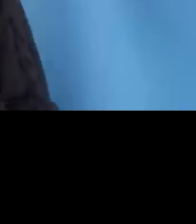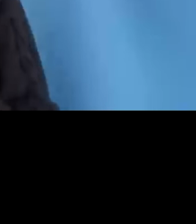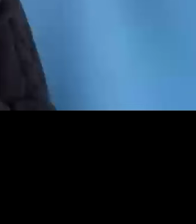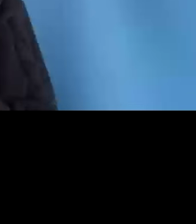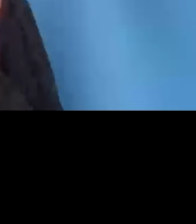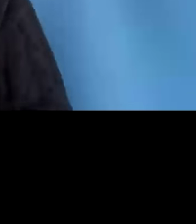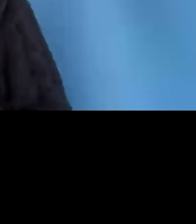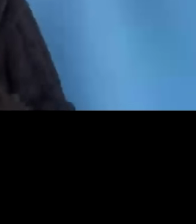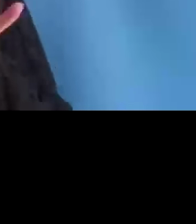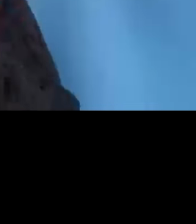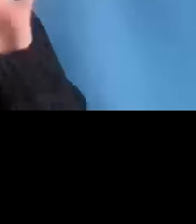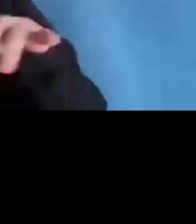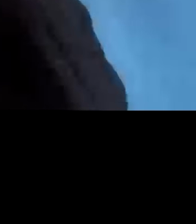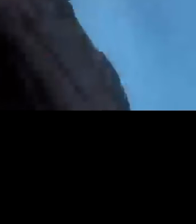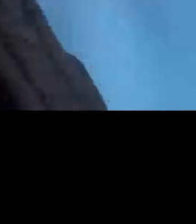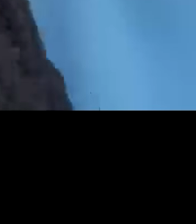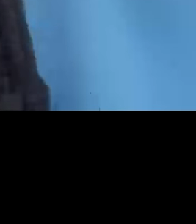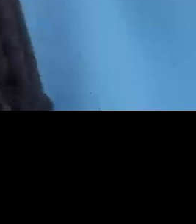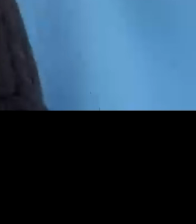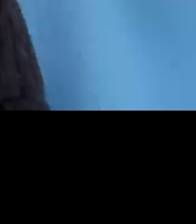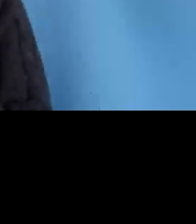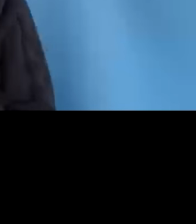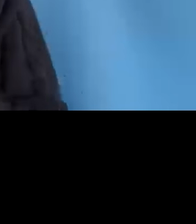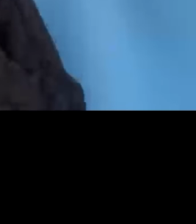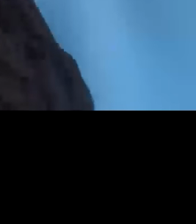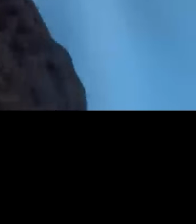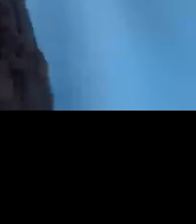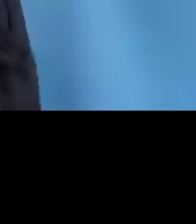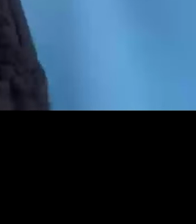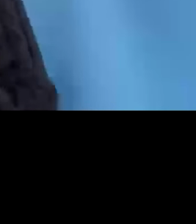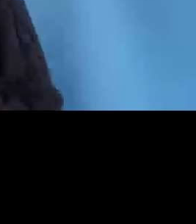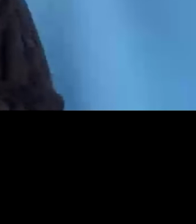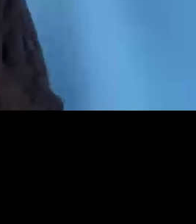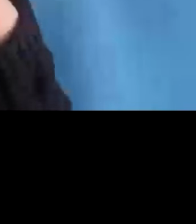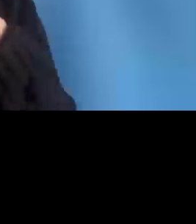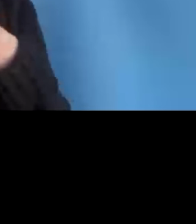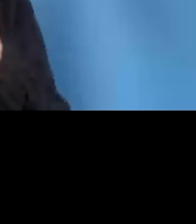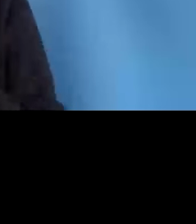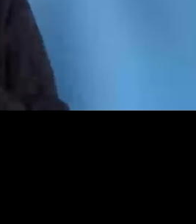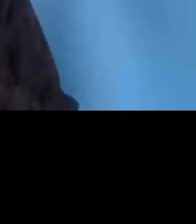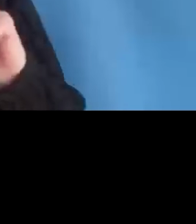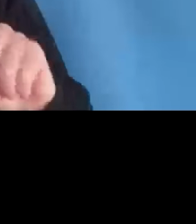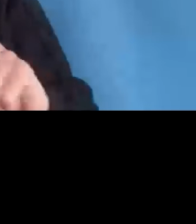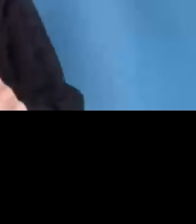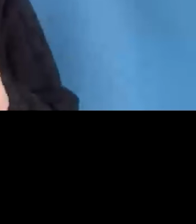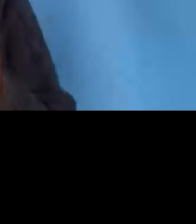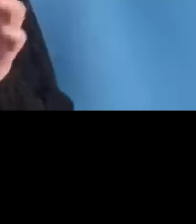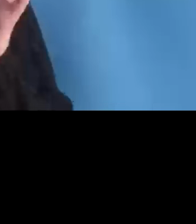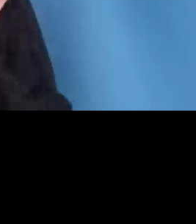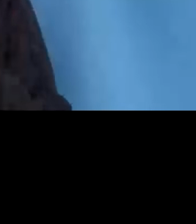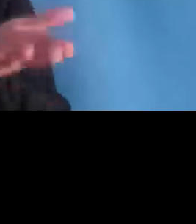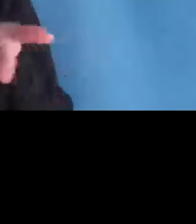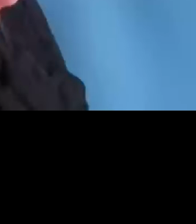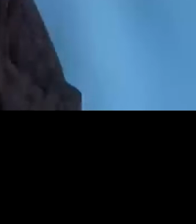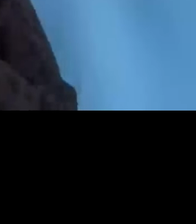He's founded two businesses, is an Acumen Fellow, advises two grant makers, and creates daily for more